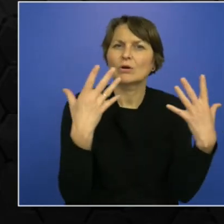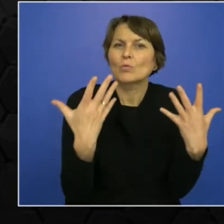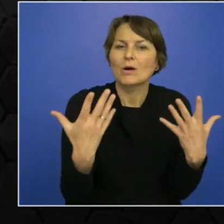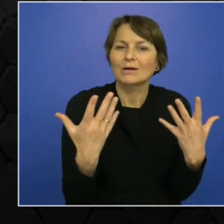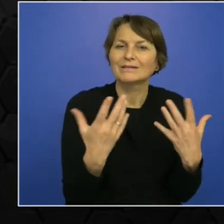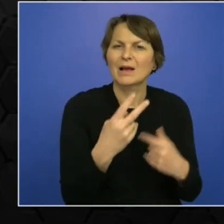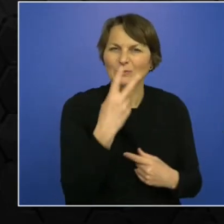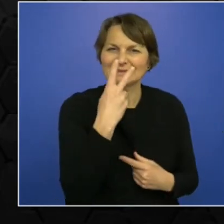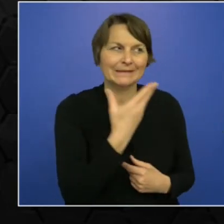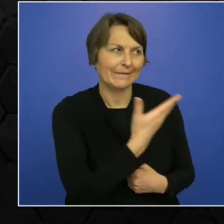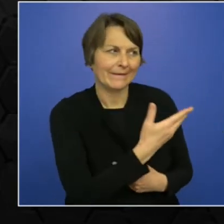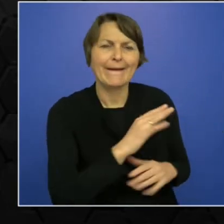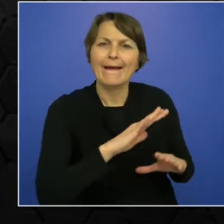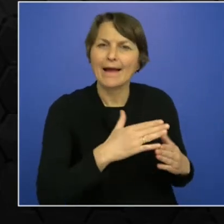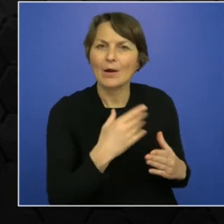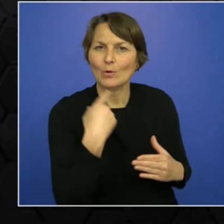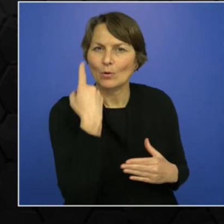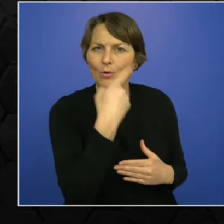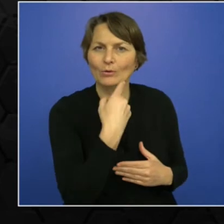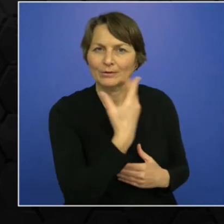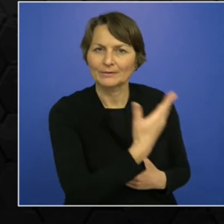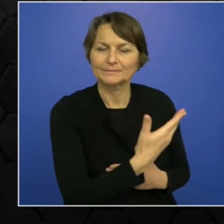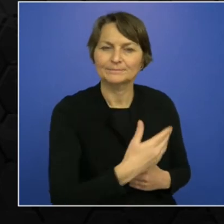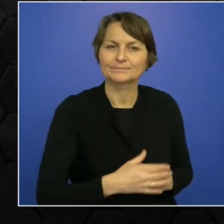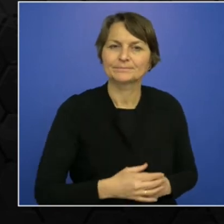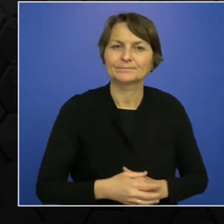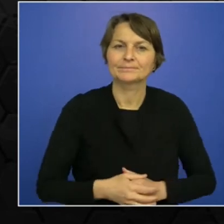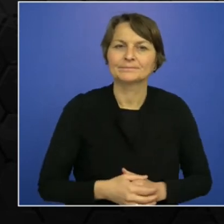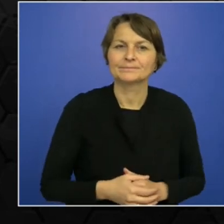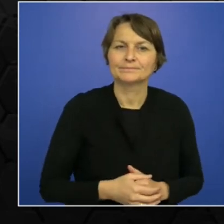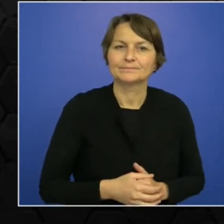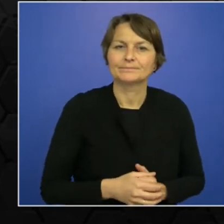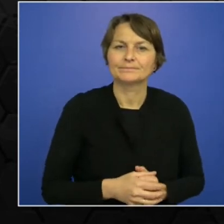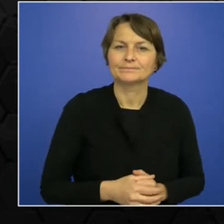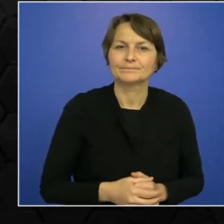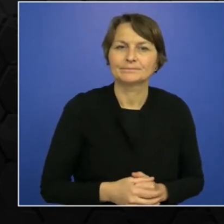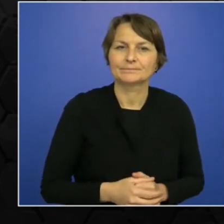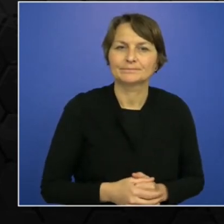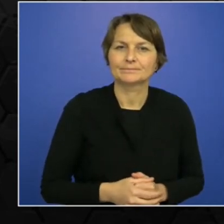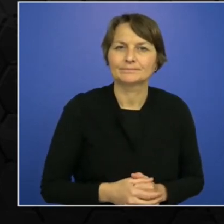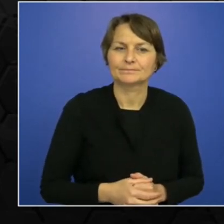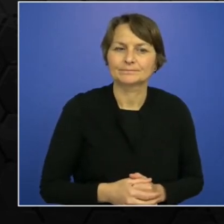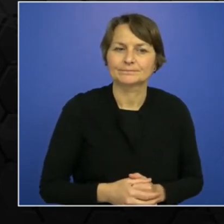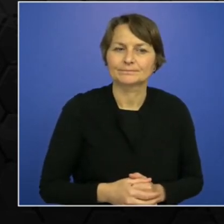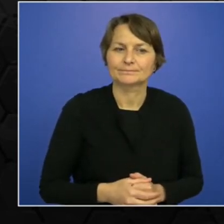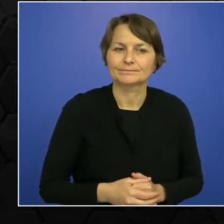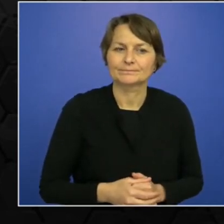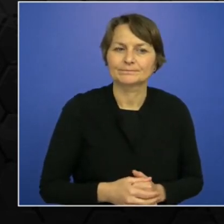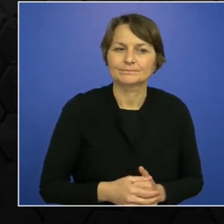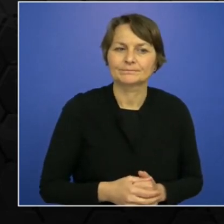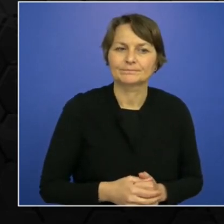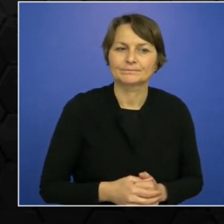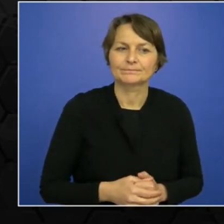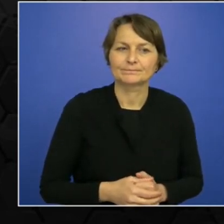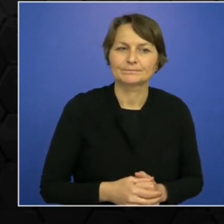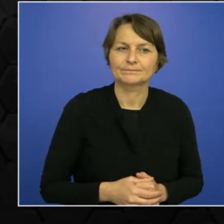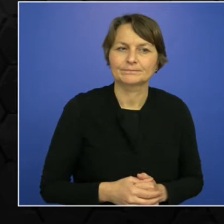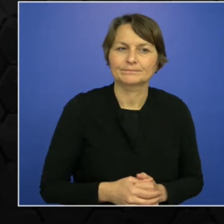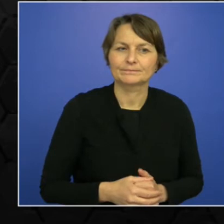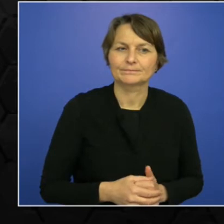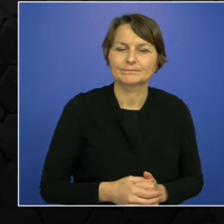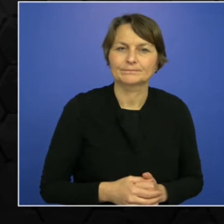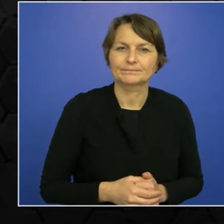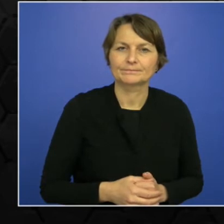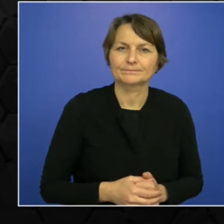few how our data looks like in terms of plot. And we were also able to train our